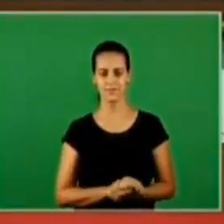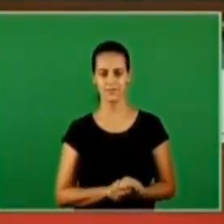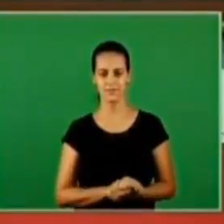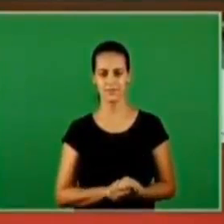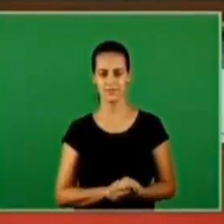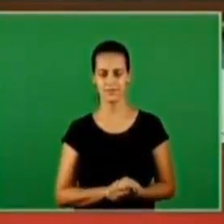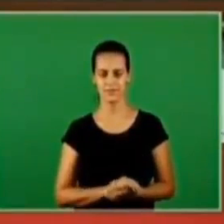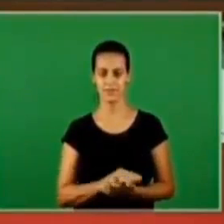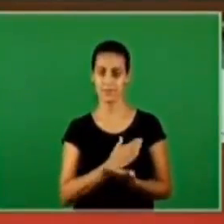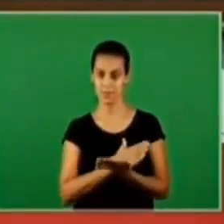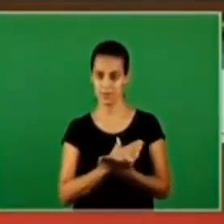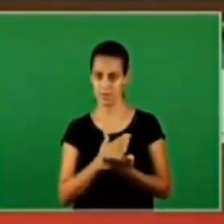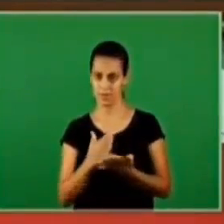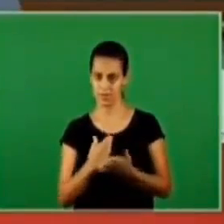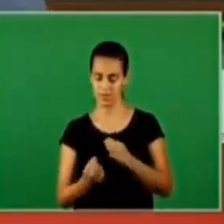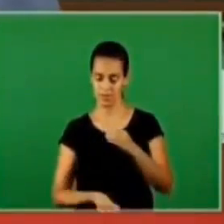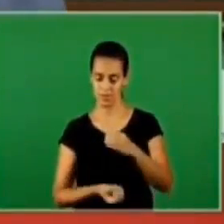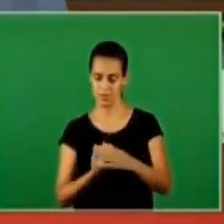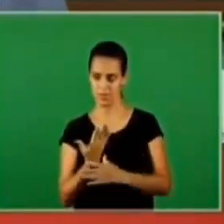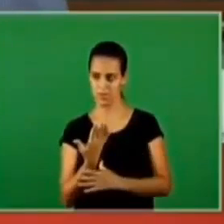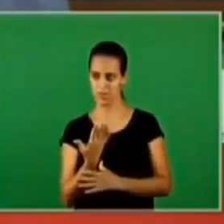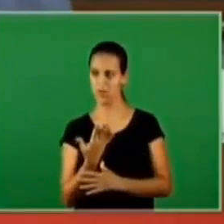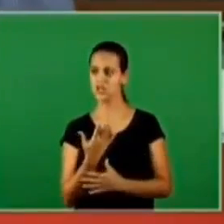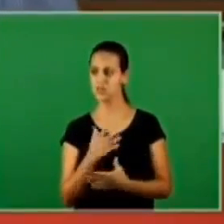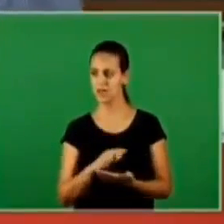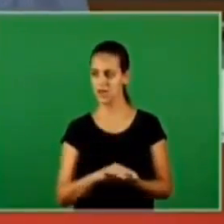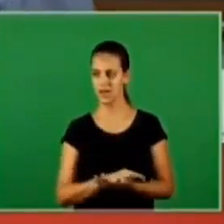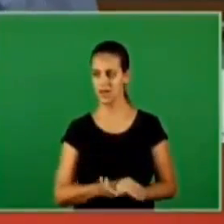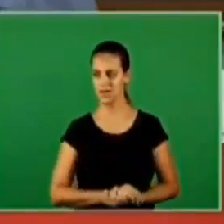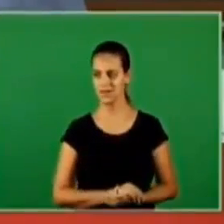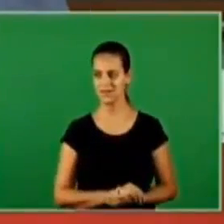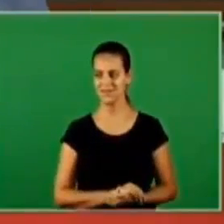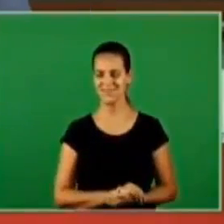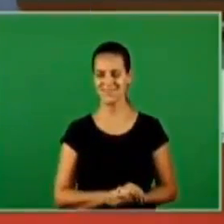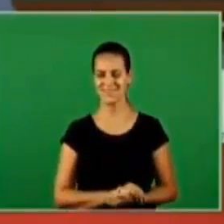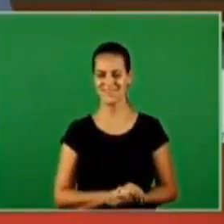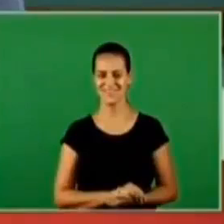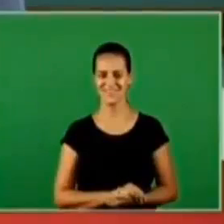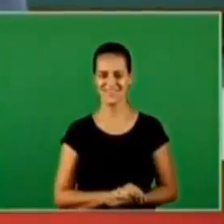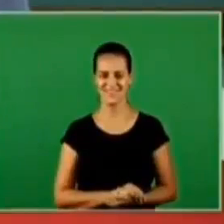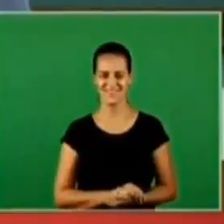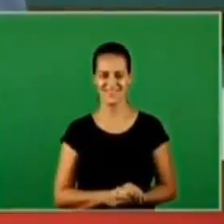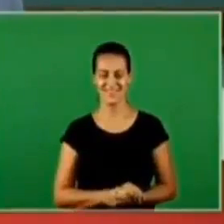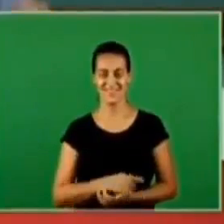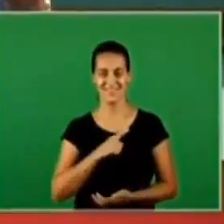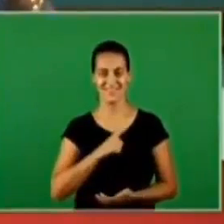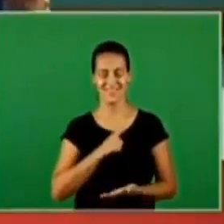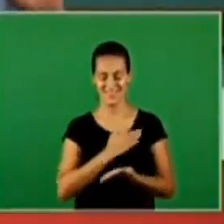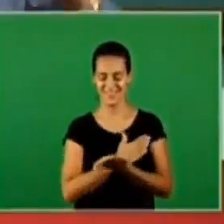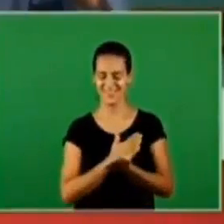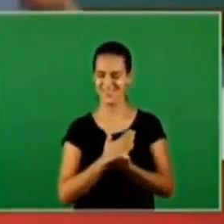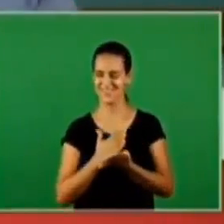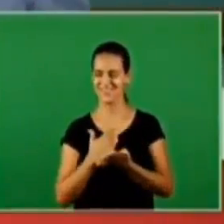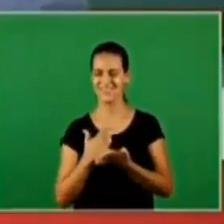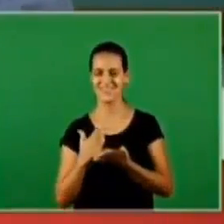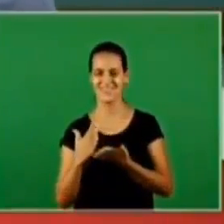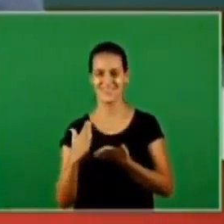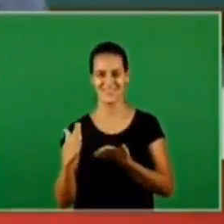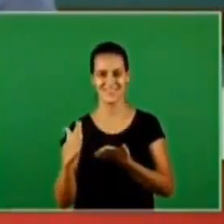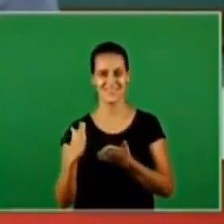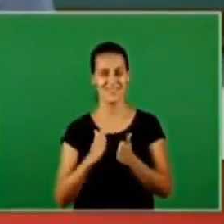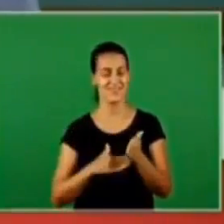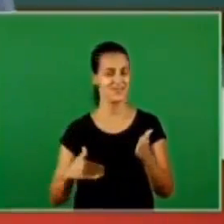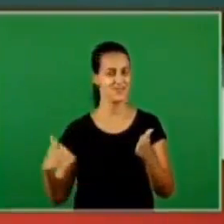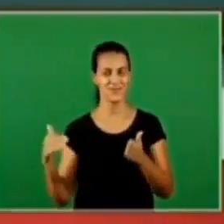creation. The beginning has a beginning, and then there was a finish. When there was a light that was